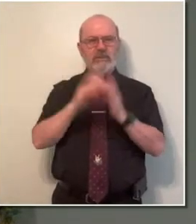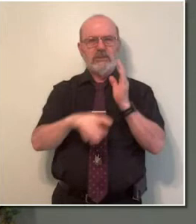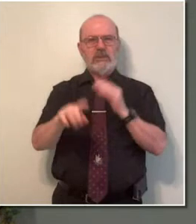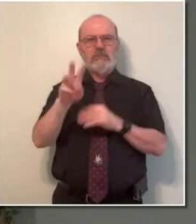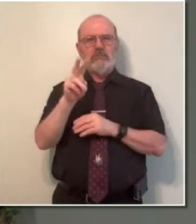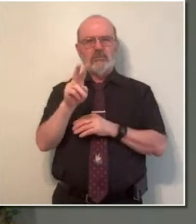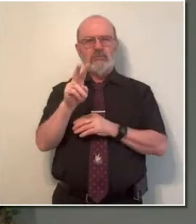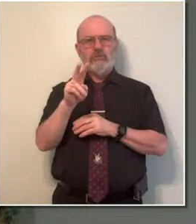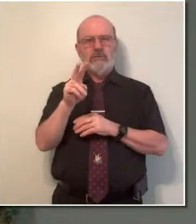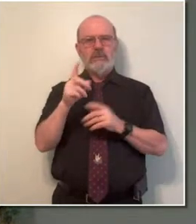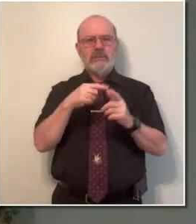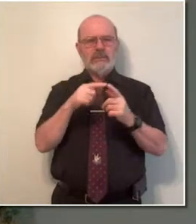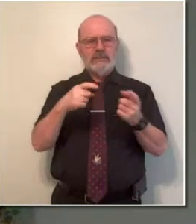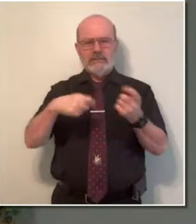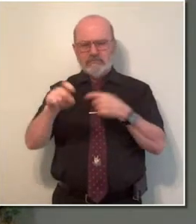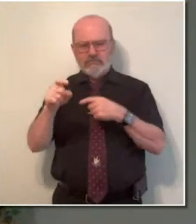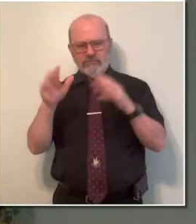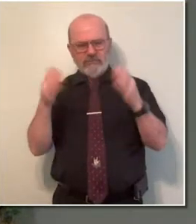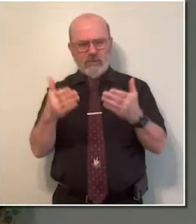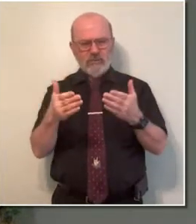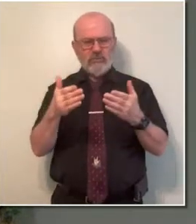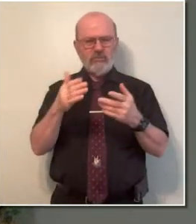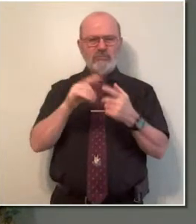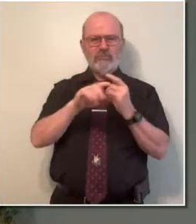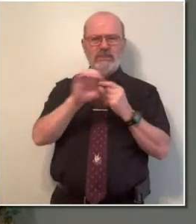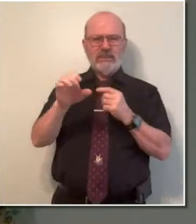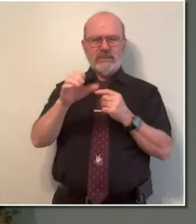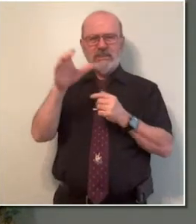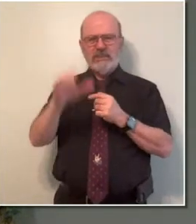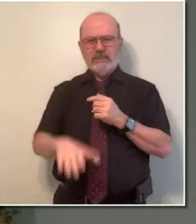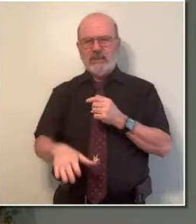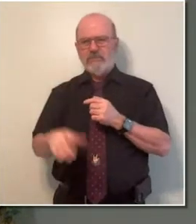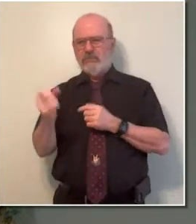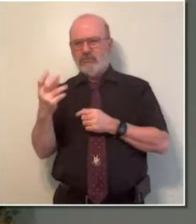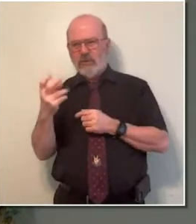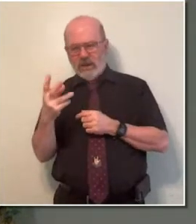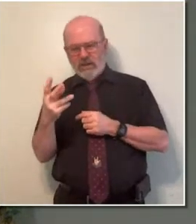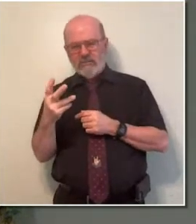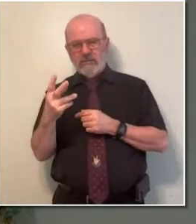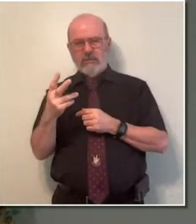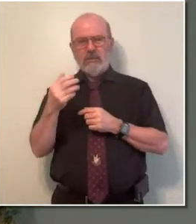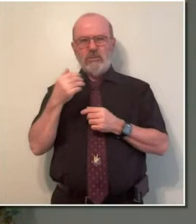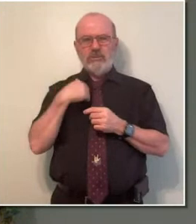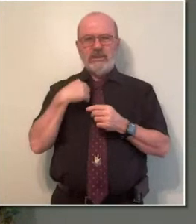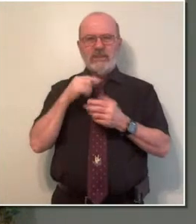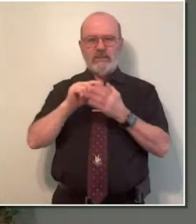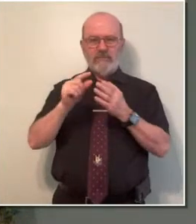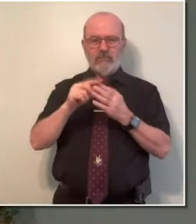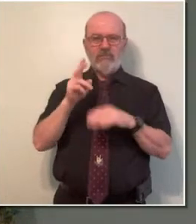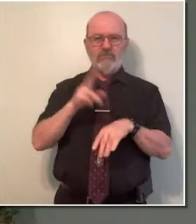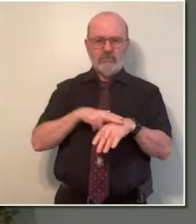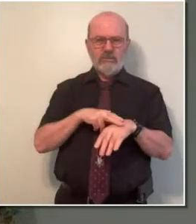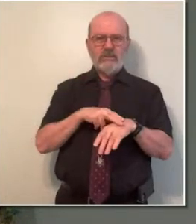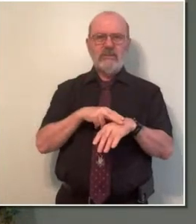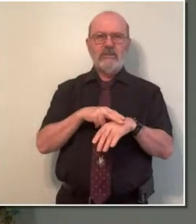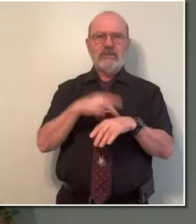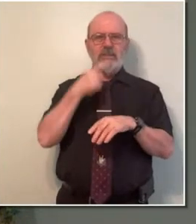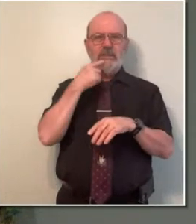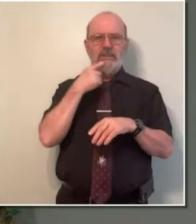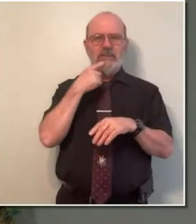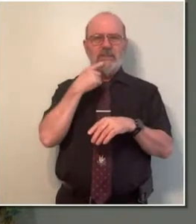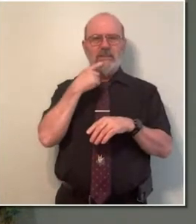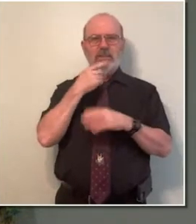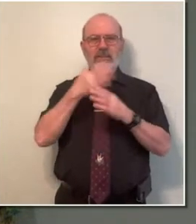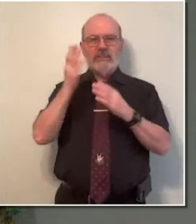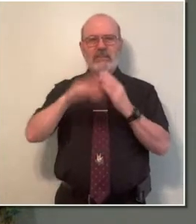then I switched focus to Ecclesiastes chapter 12, which has that verse, of course, that says that the conclusion of the